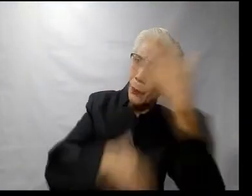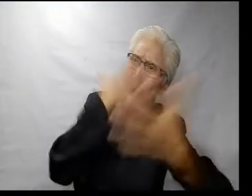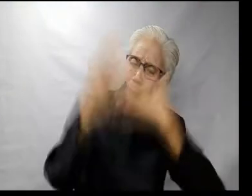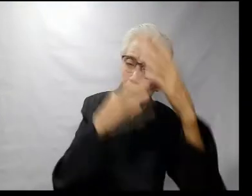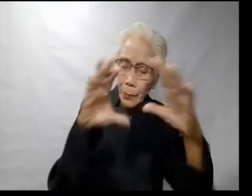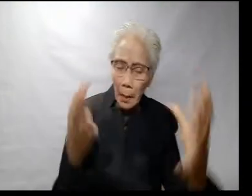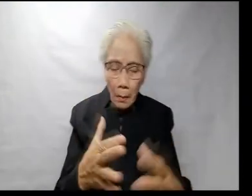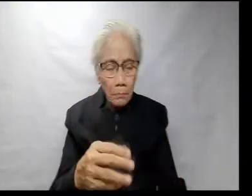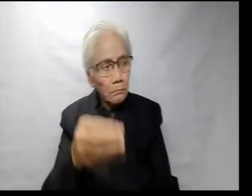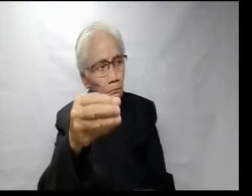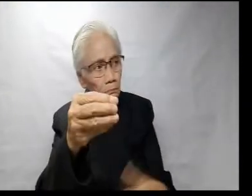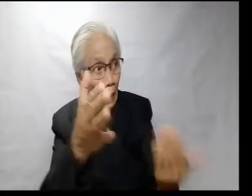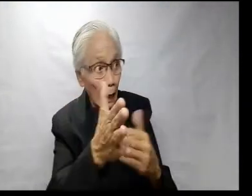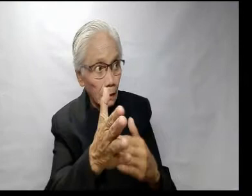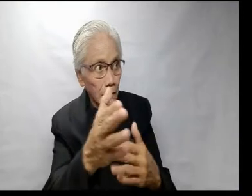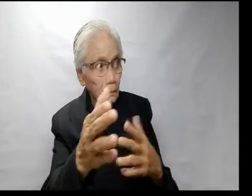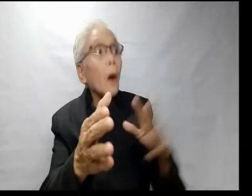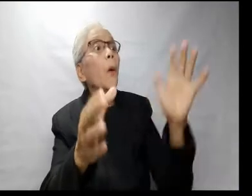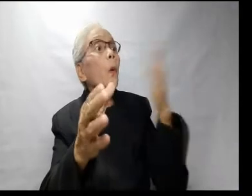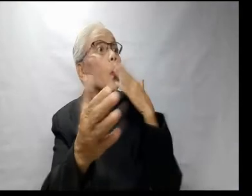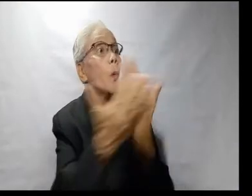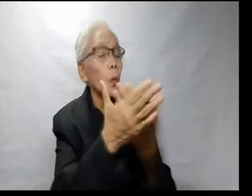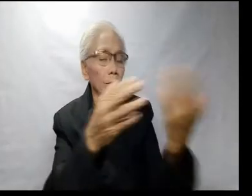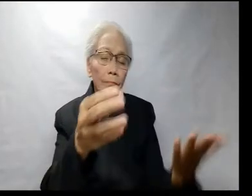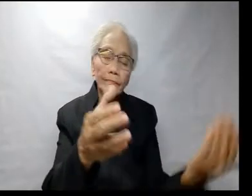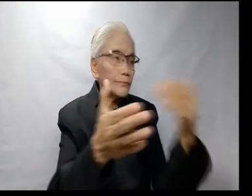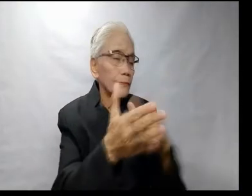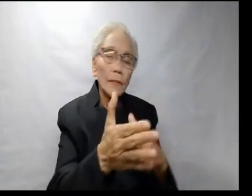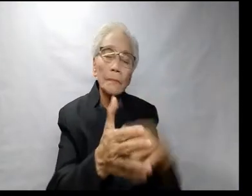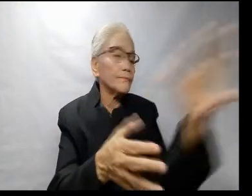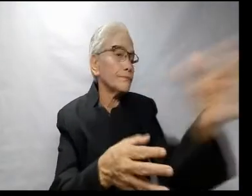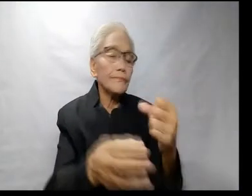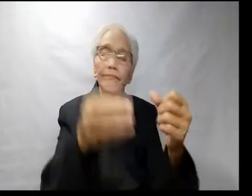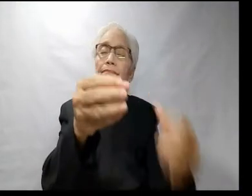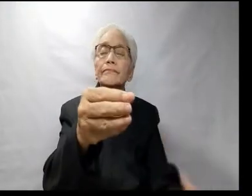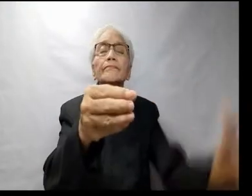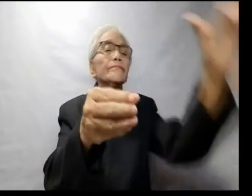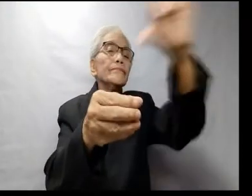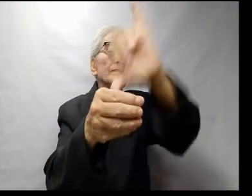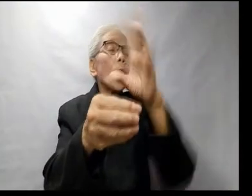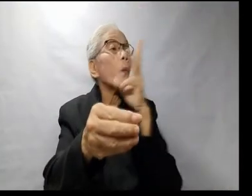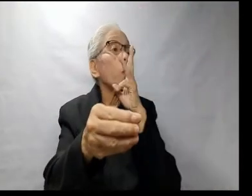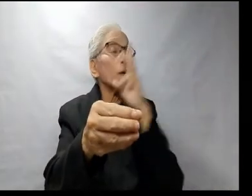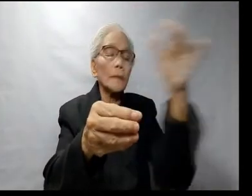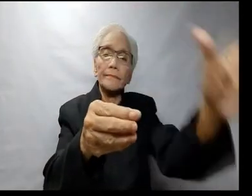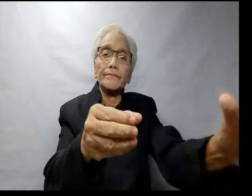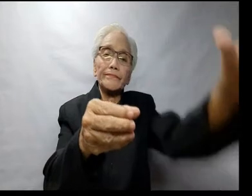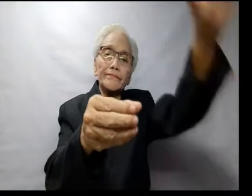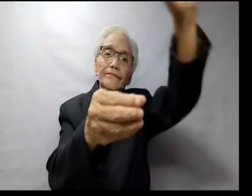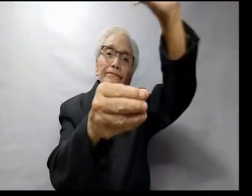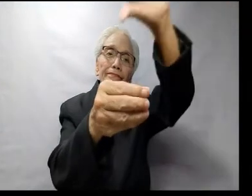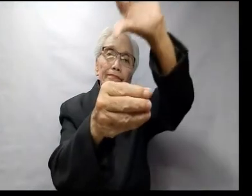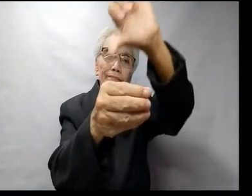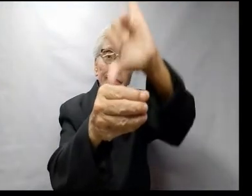shouted. Once again, he said, "Good." Then he grabbed a pitcher of water and began to